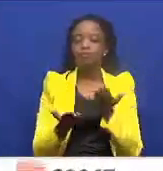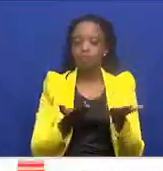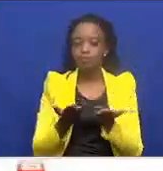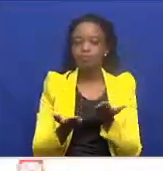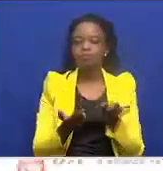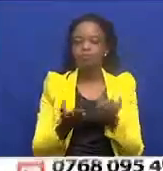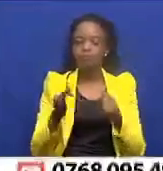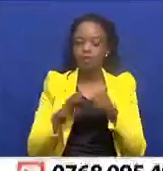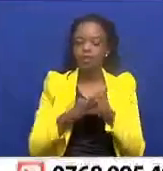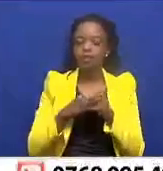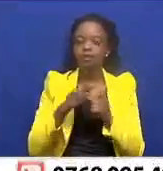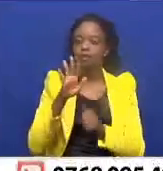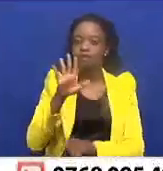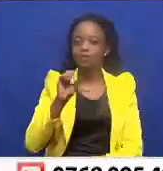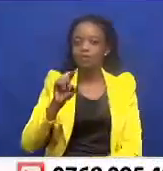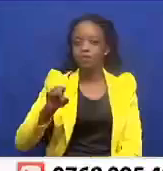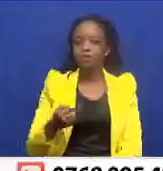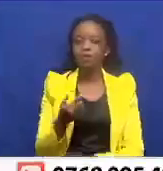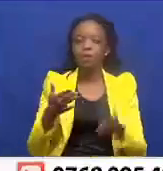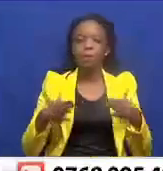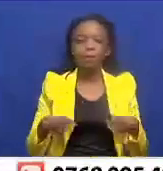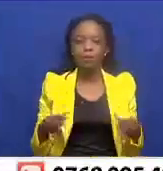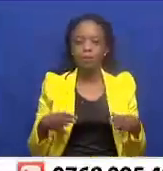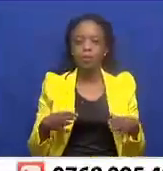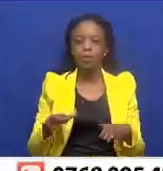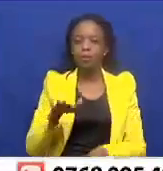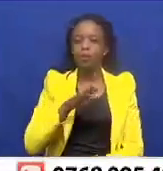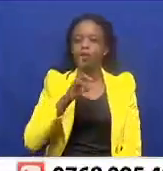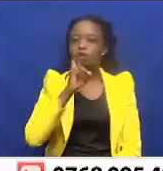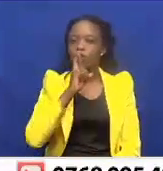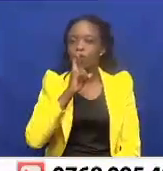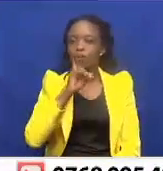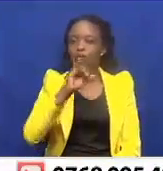additional 850,000 people in Ruiru,